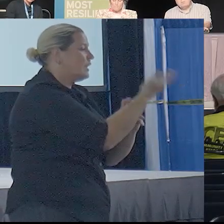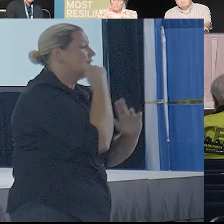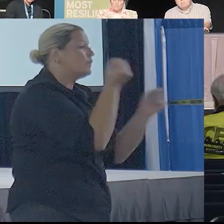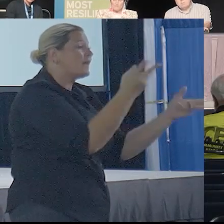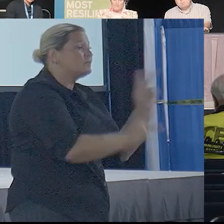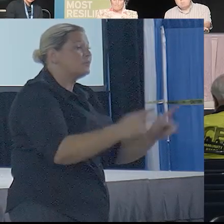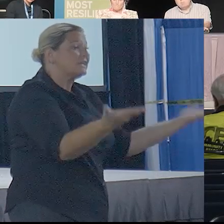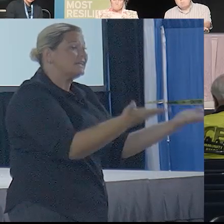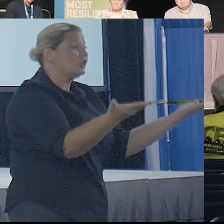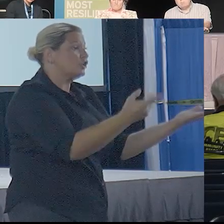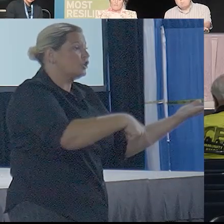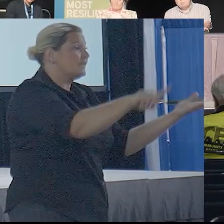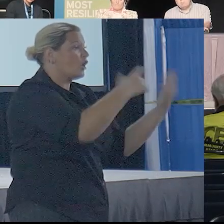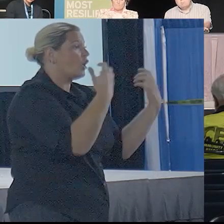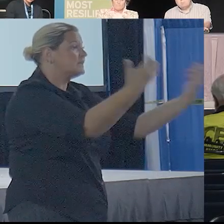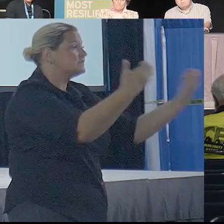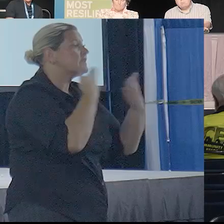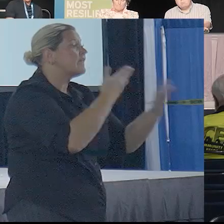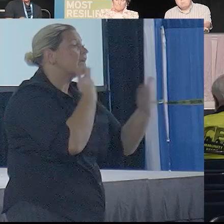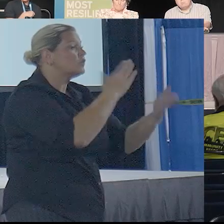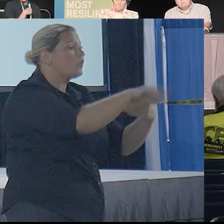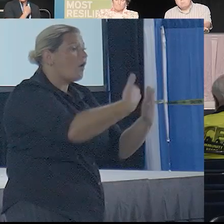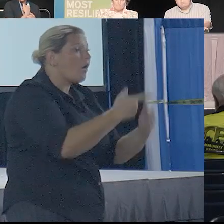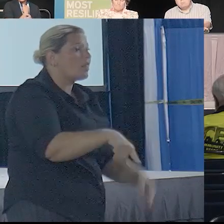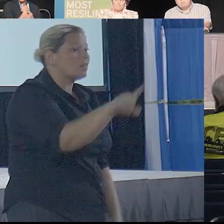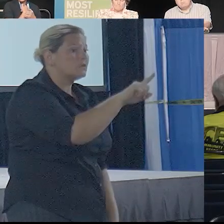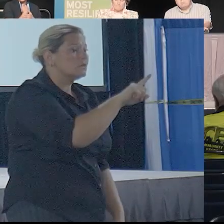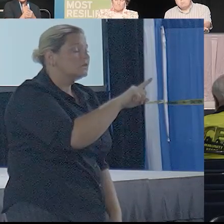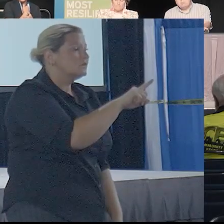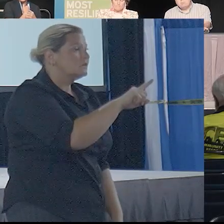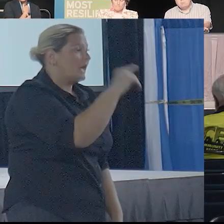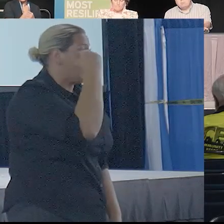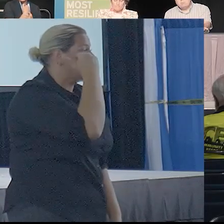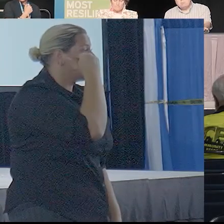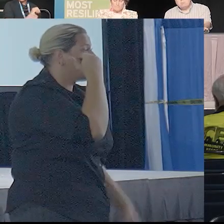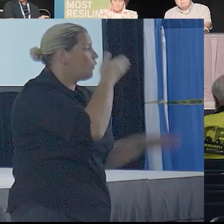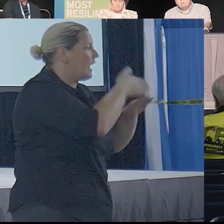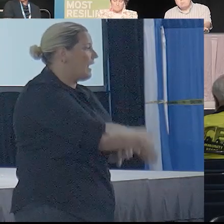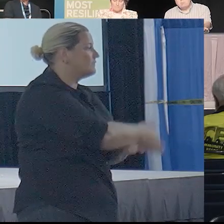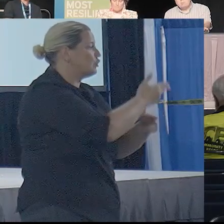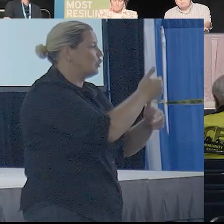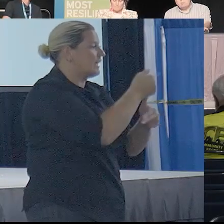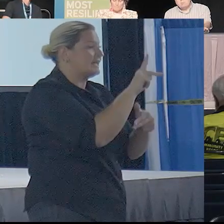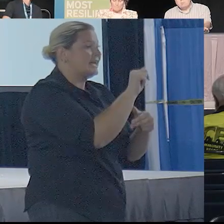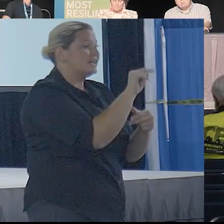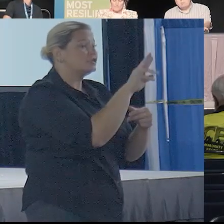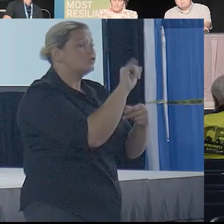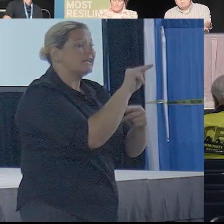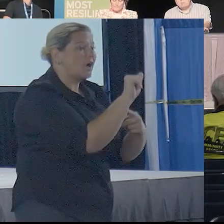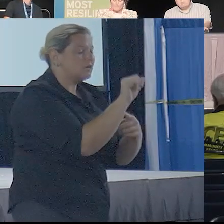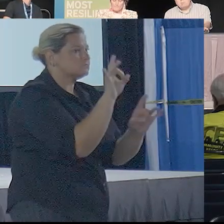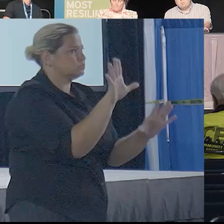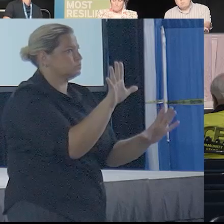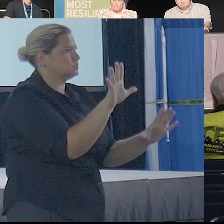today. I want to thank all of you personally. I know after Hurricane Katrina,